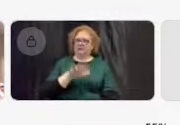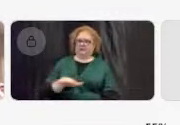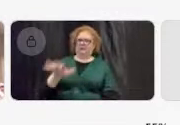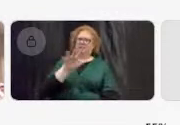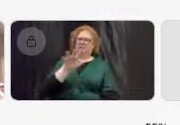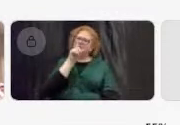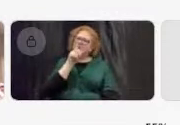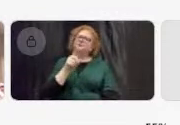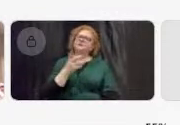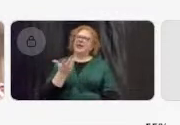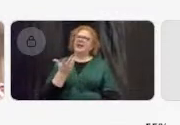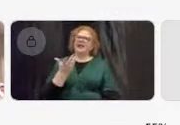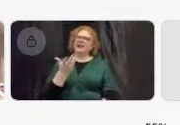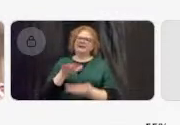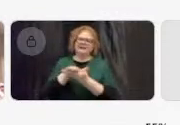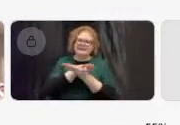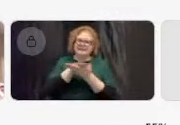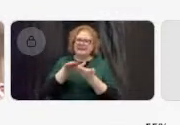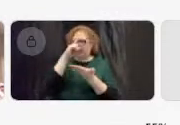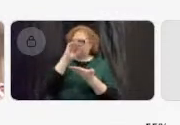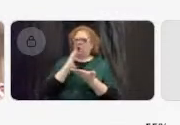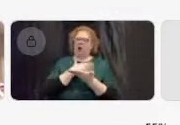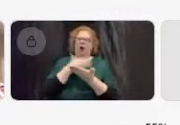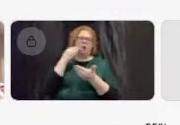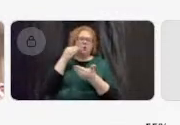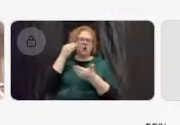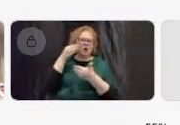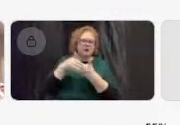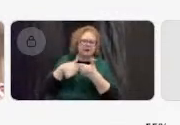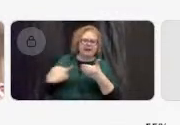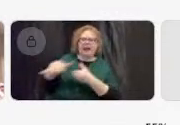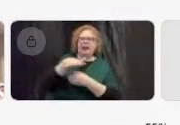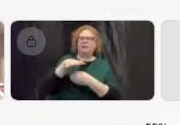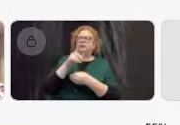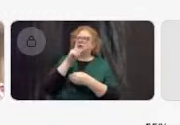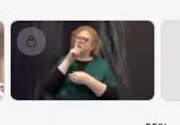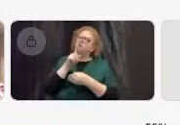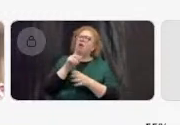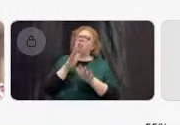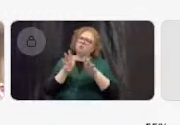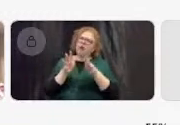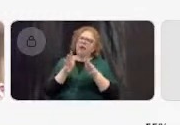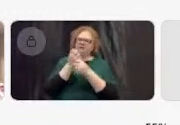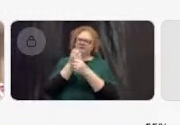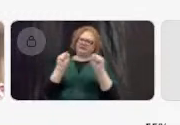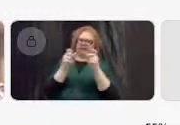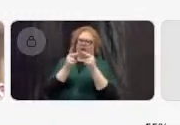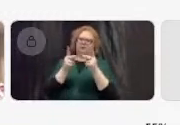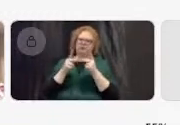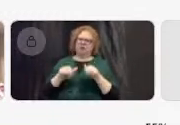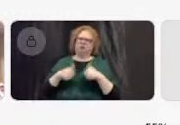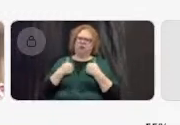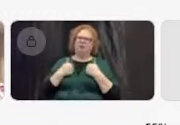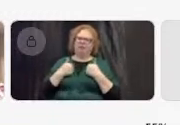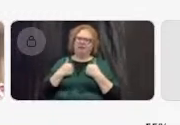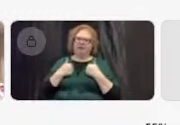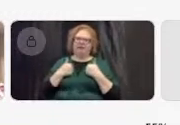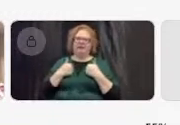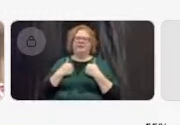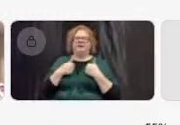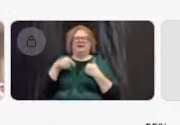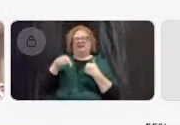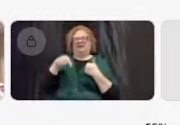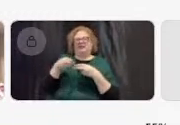nice for neighbors. It's a safe, relatively safe place to live. And this temporary or